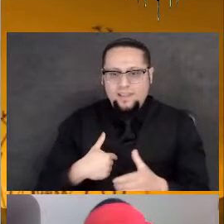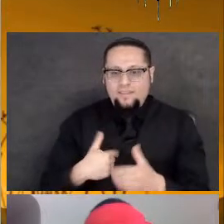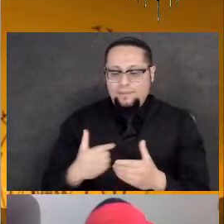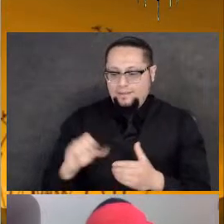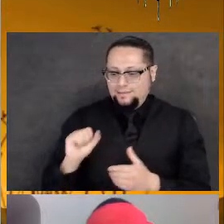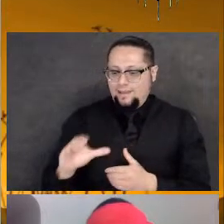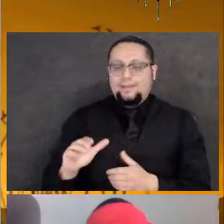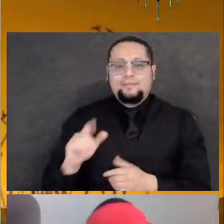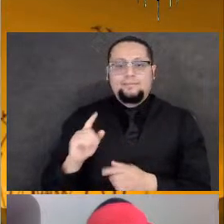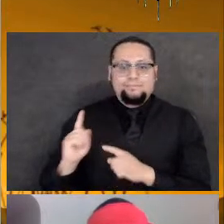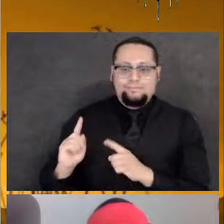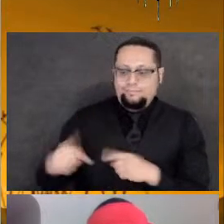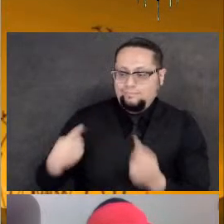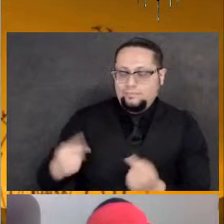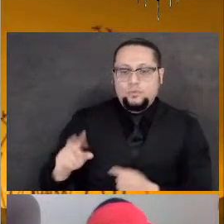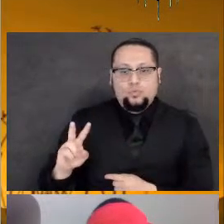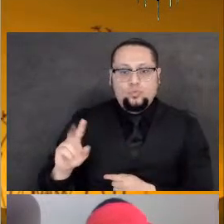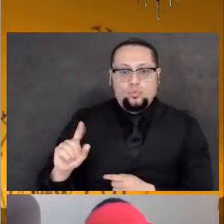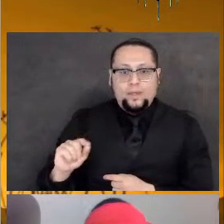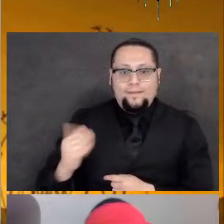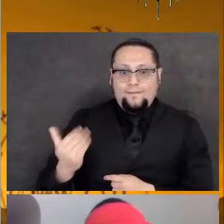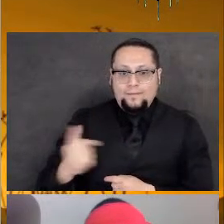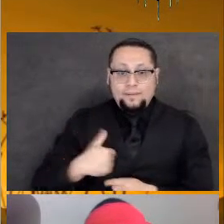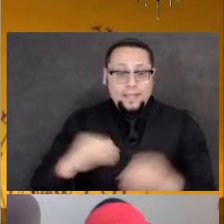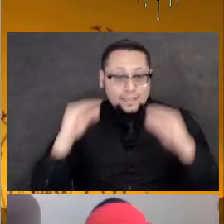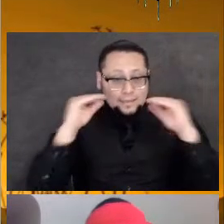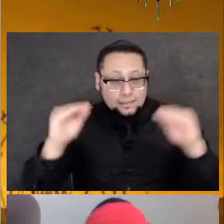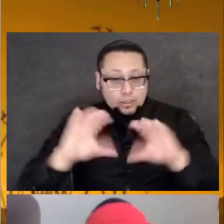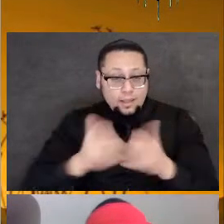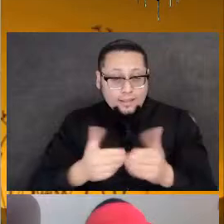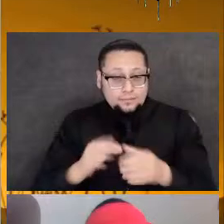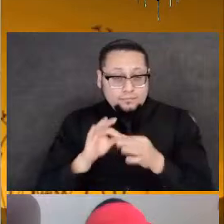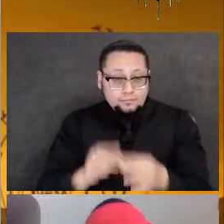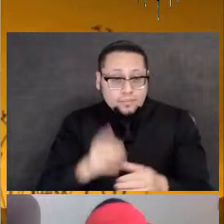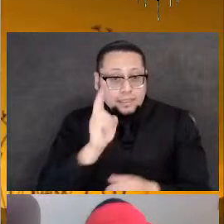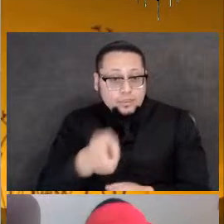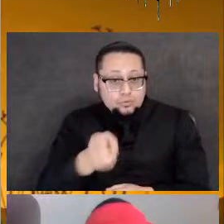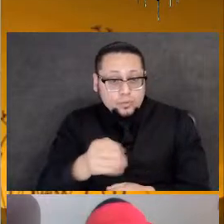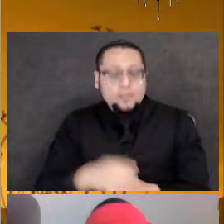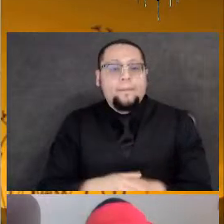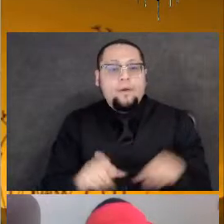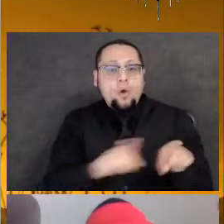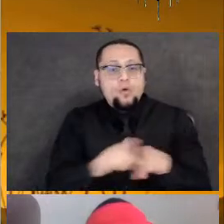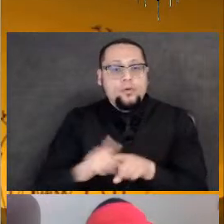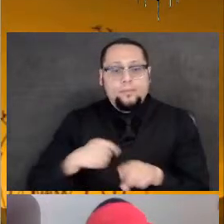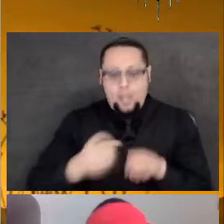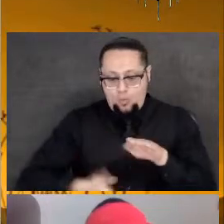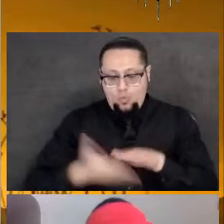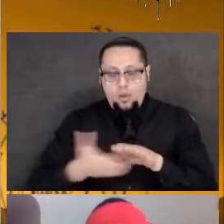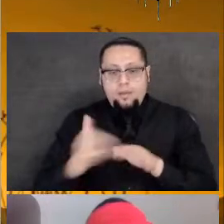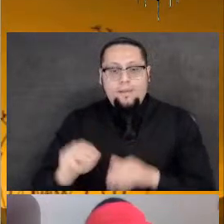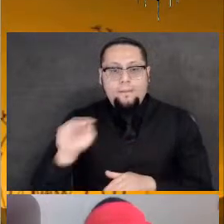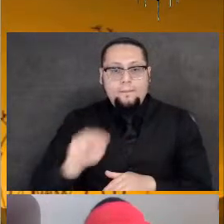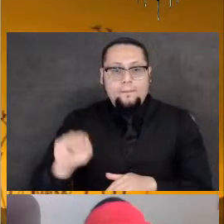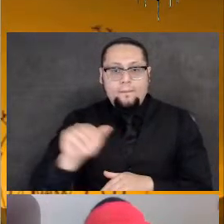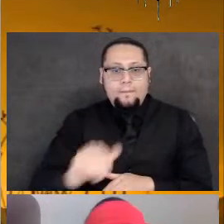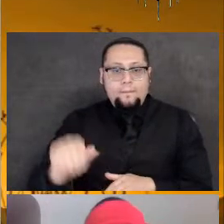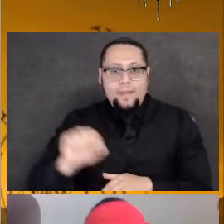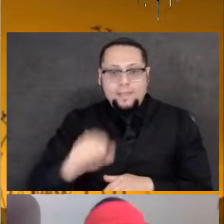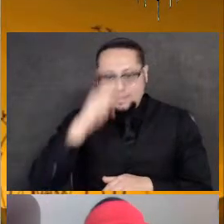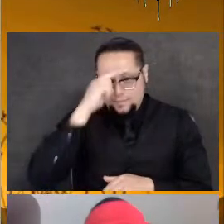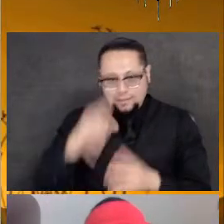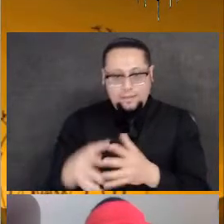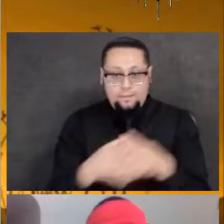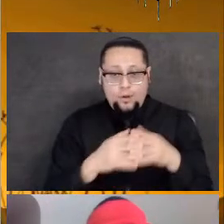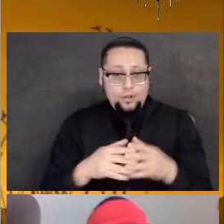2015, and I teach history classes, as I mentioned, but I also run our Mexican American Studies program. So I'm excited to be